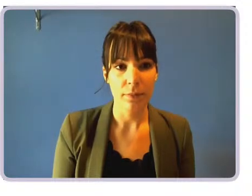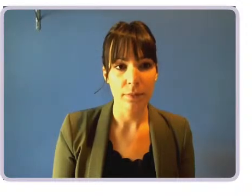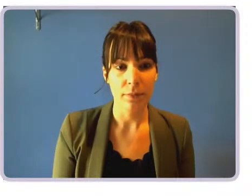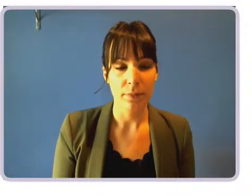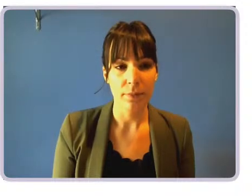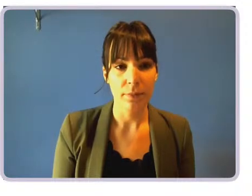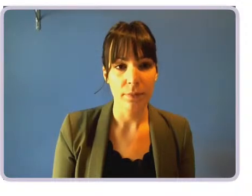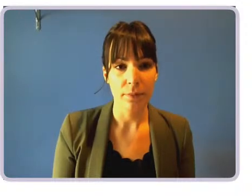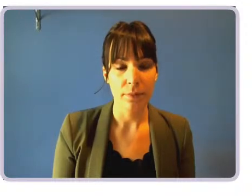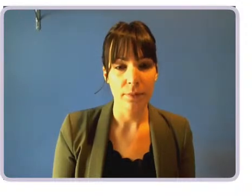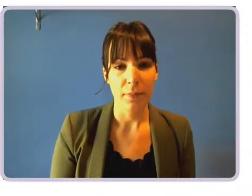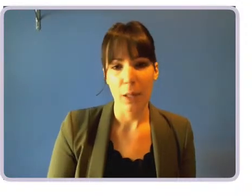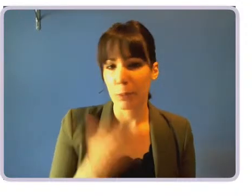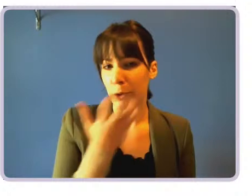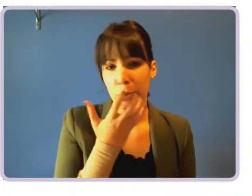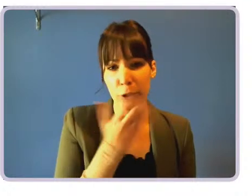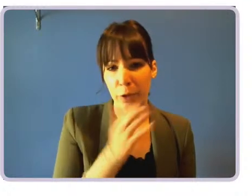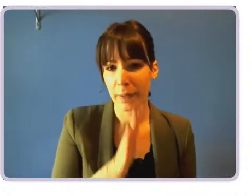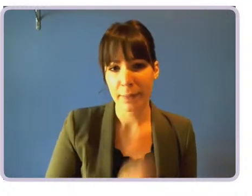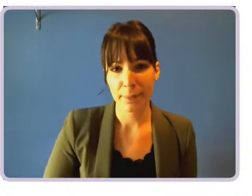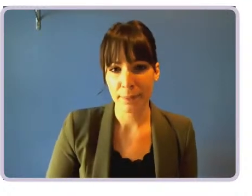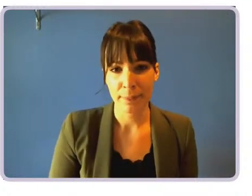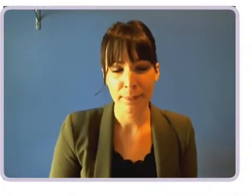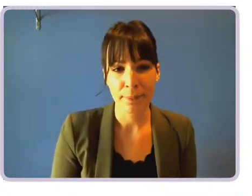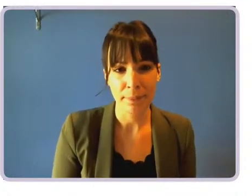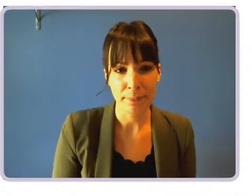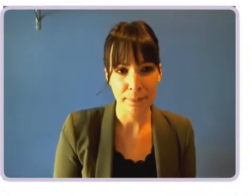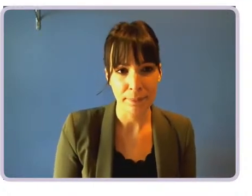I'm sorry, Tony. So,